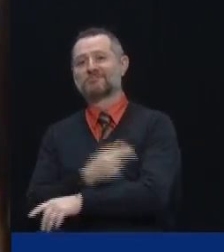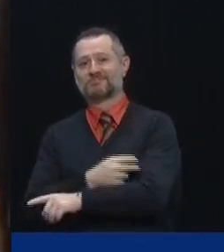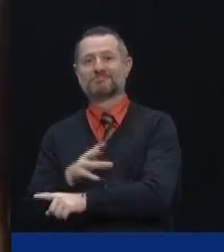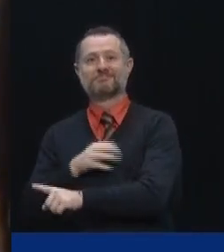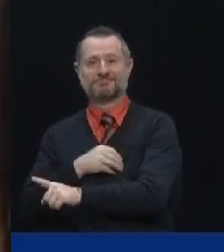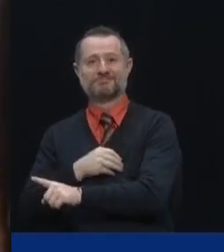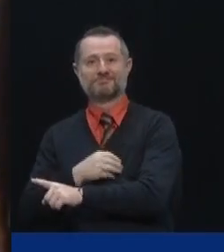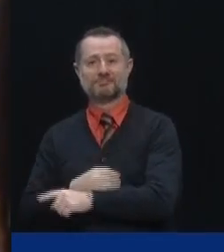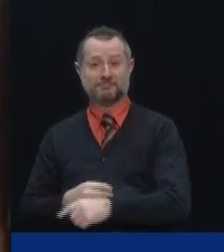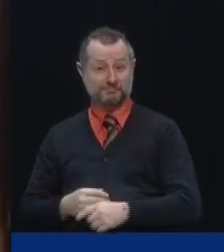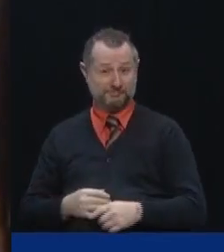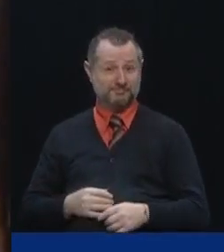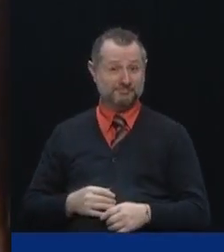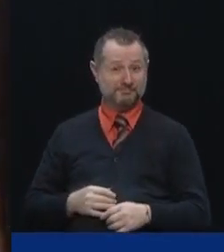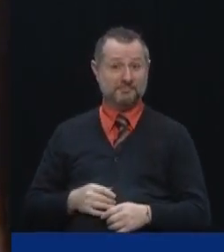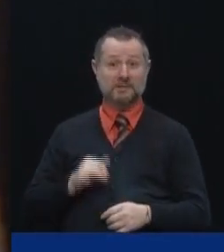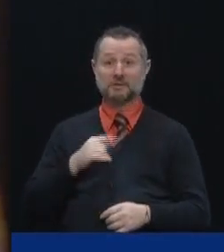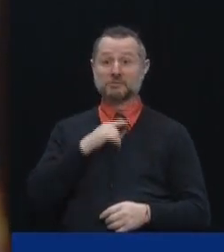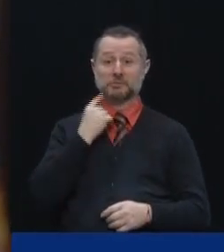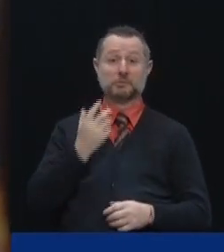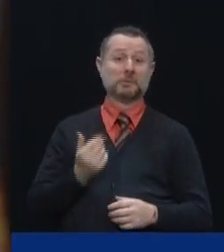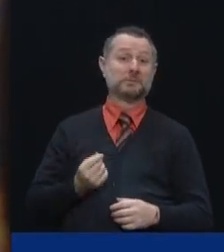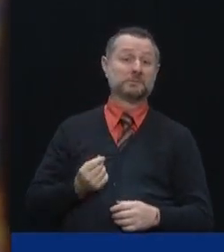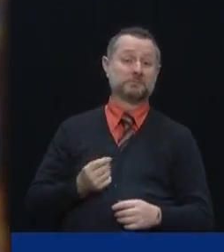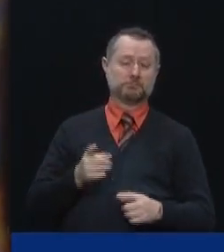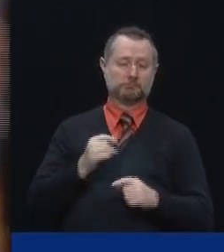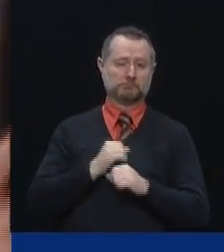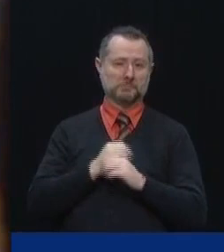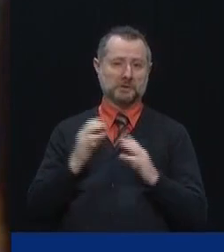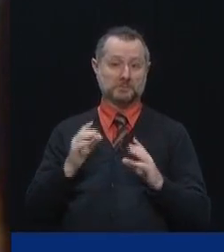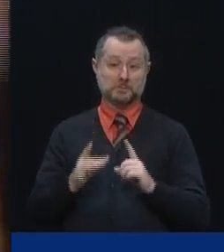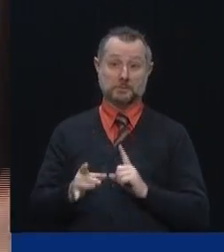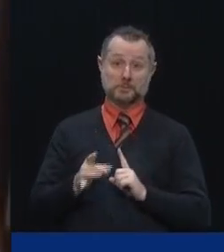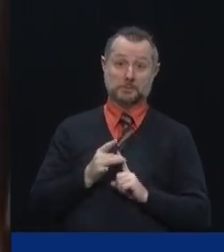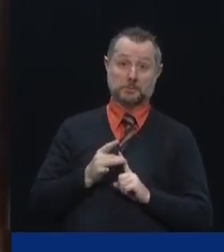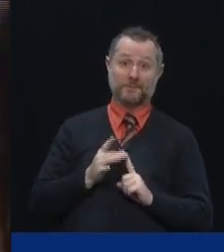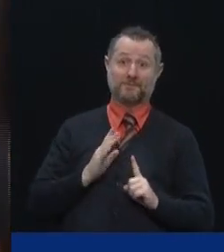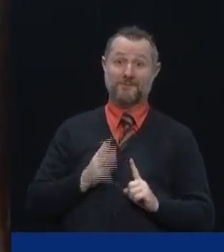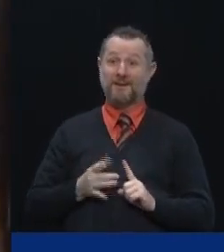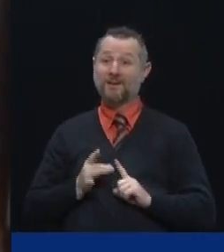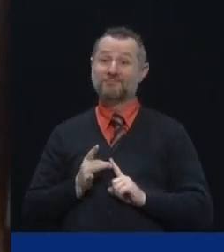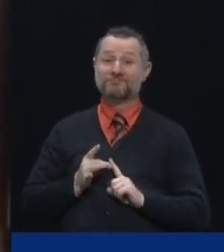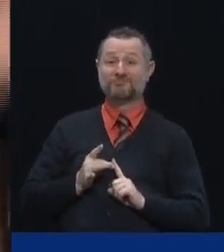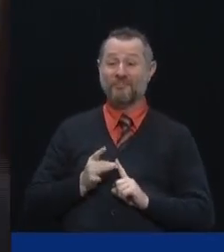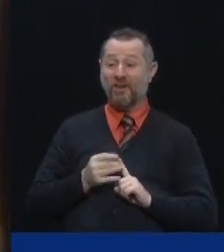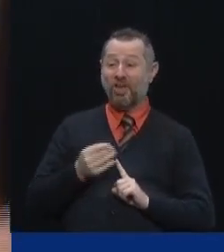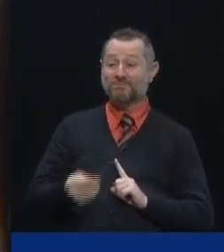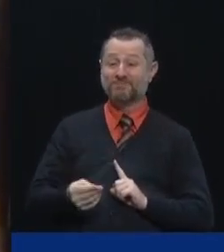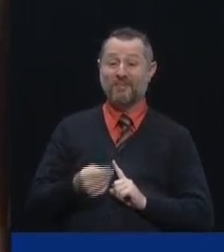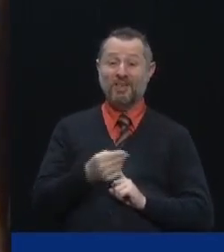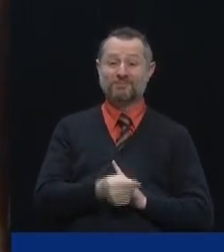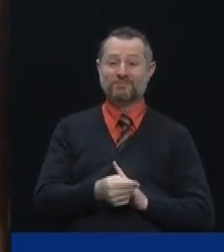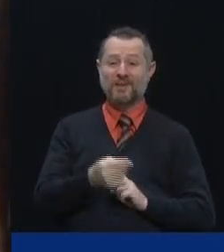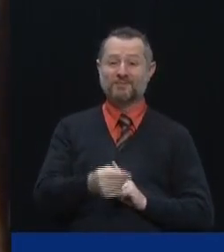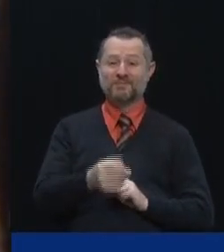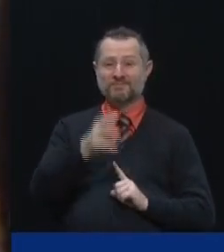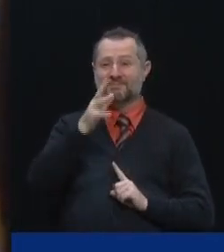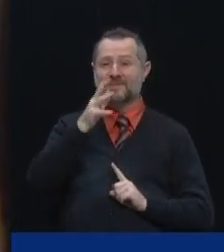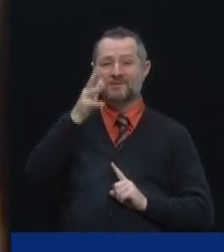is not just to you. The risk is you're going to affect your mother, your grandmother, your grandfather, someone